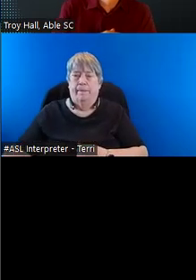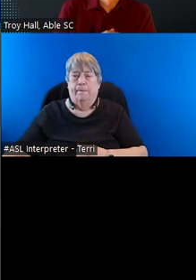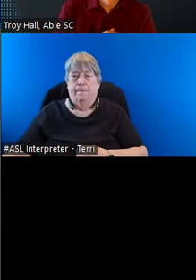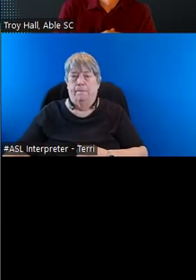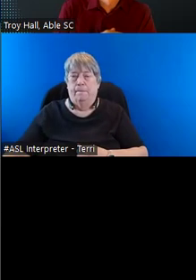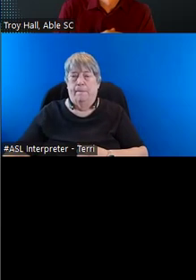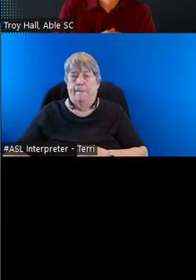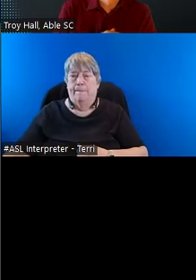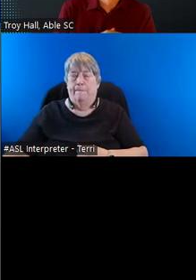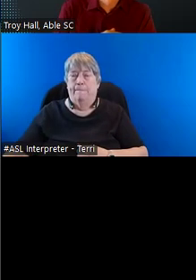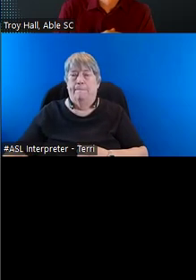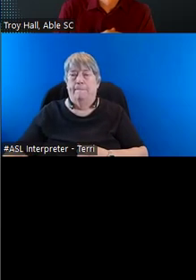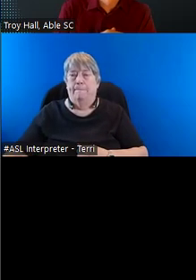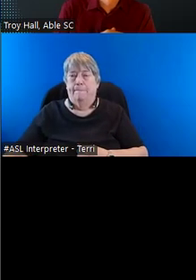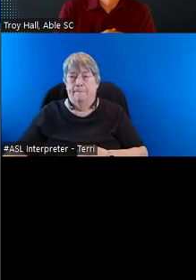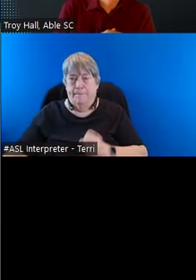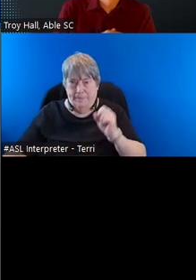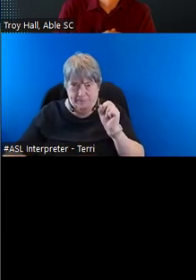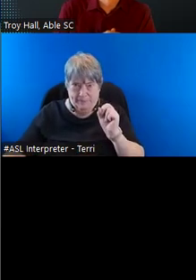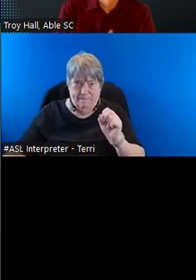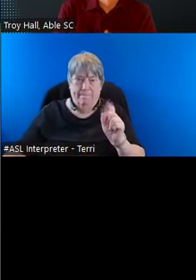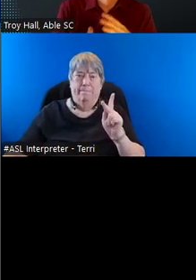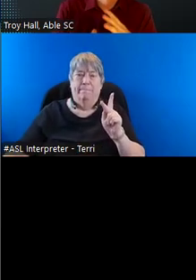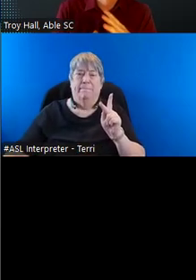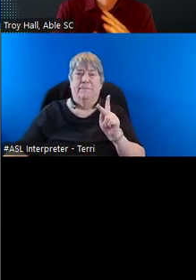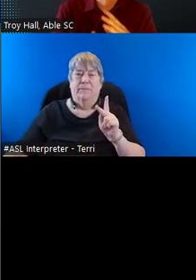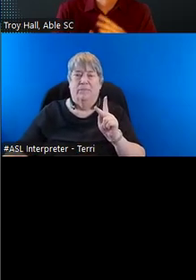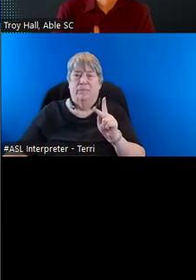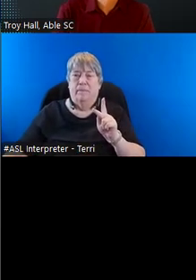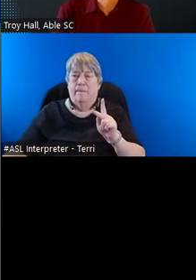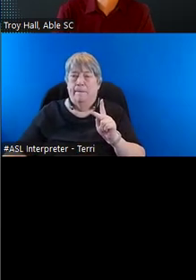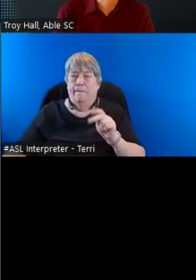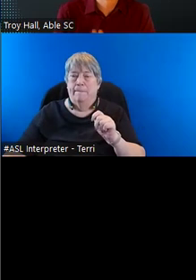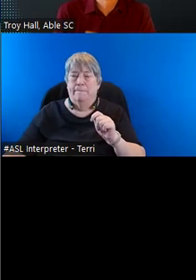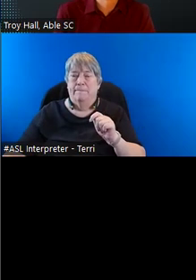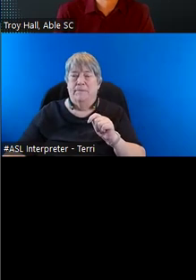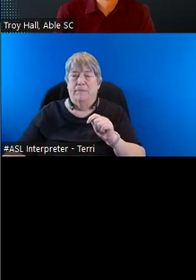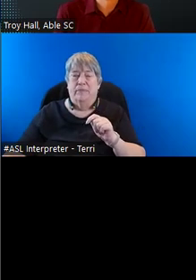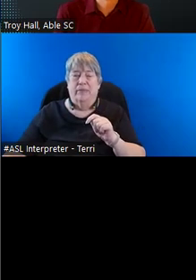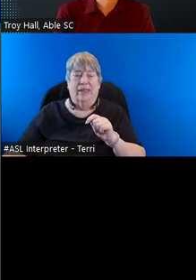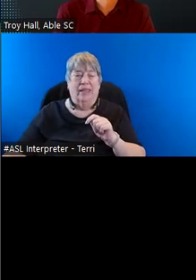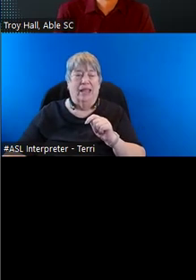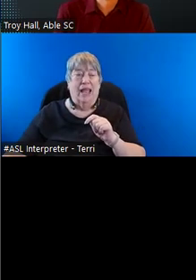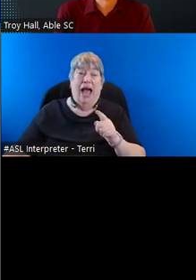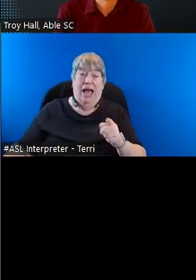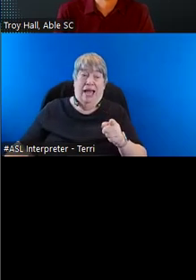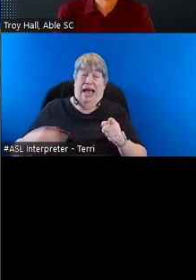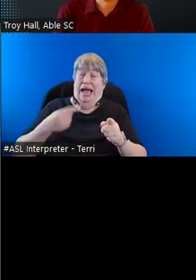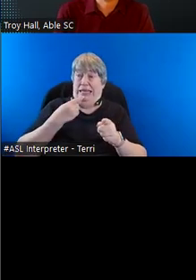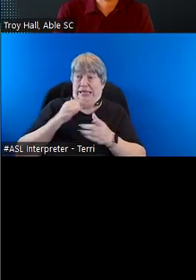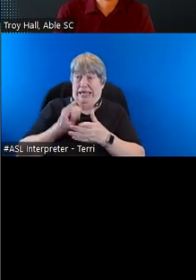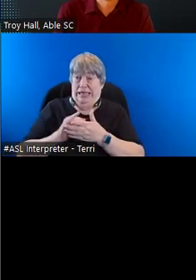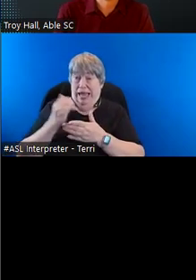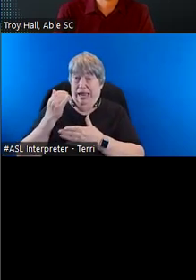Yeah. Okay. Yeah. I asked that specifically to point out how unique